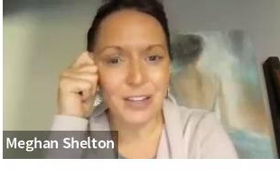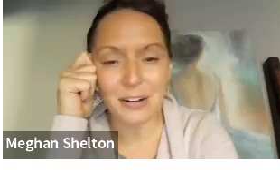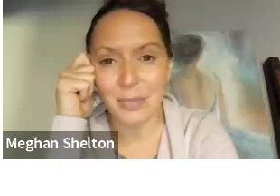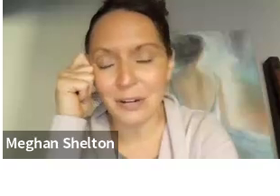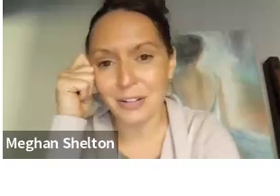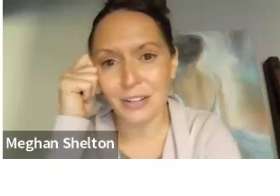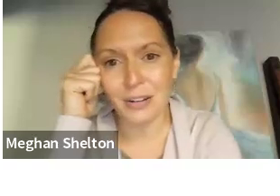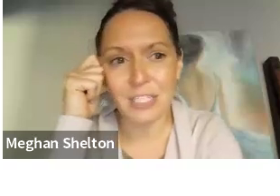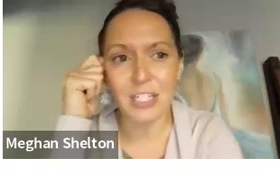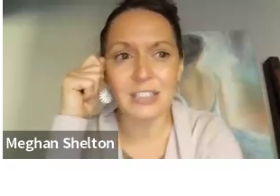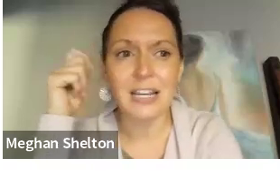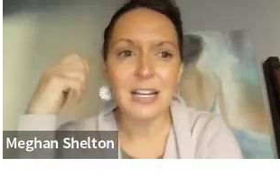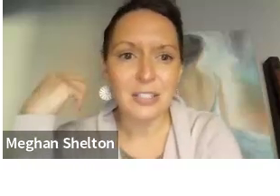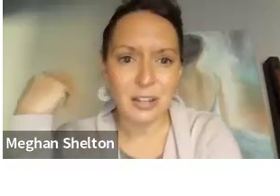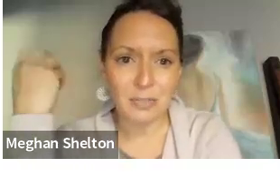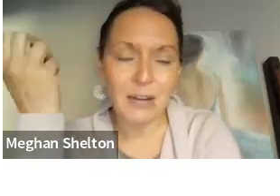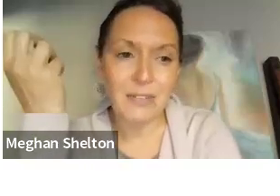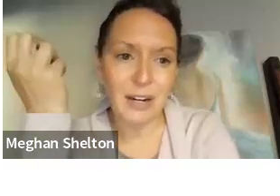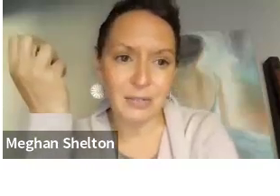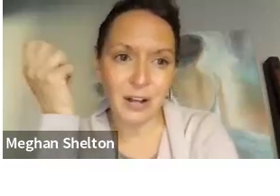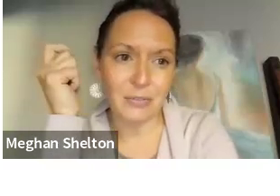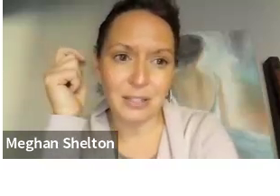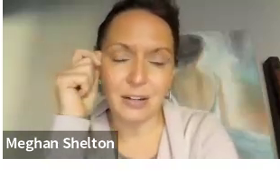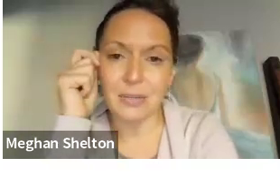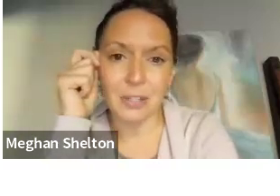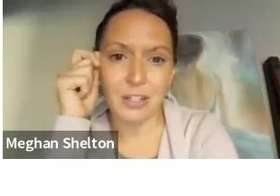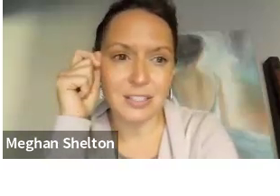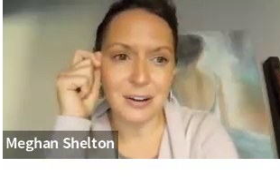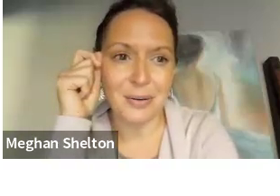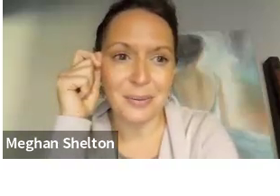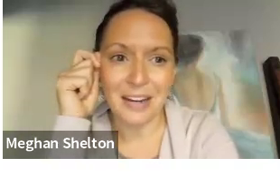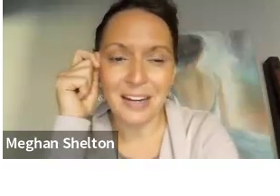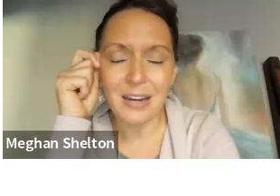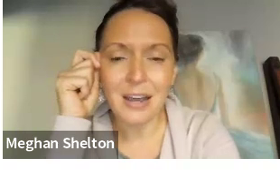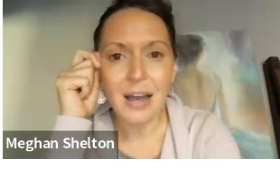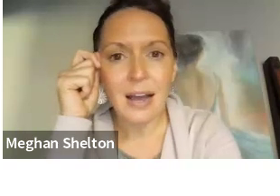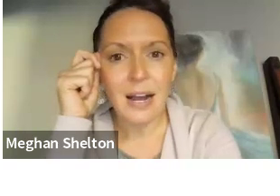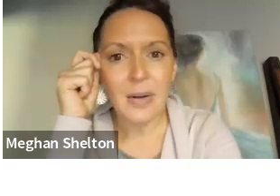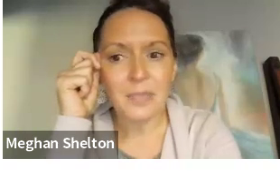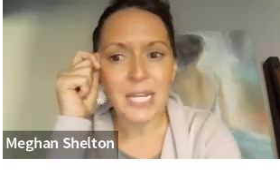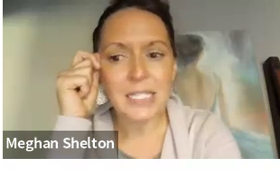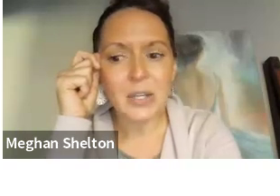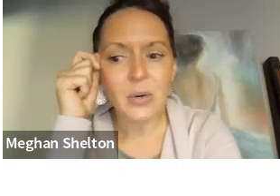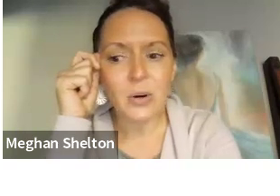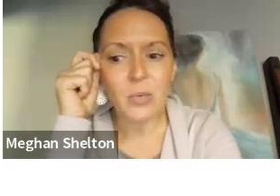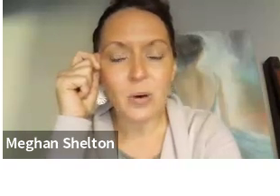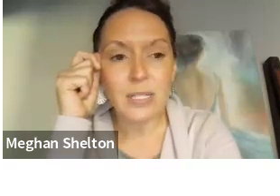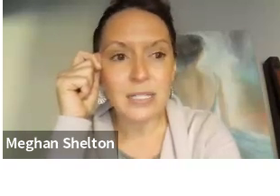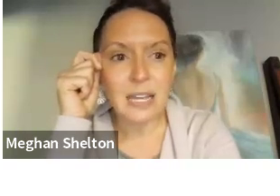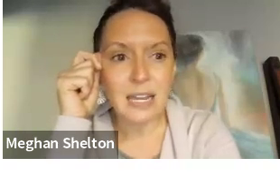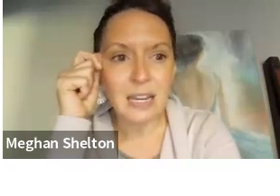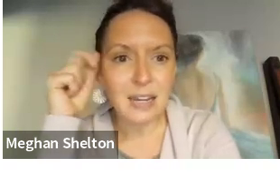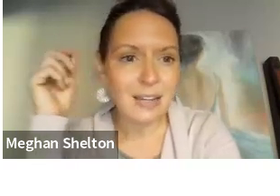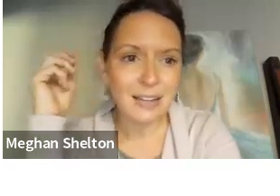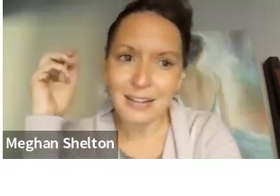this work. They're not brand new to their regions. So they've been very involved with their communities already. And so